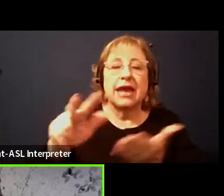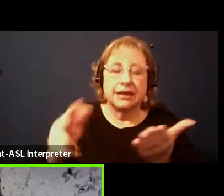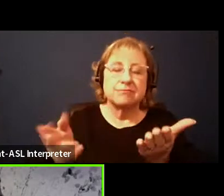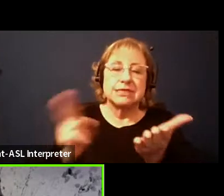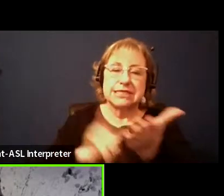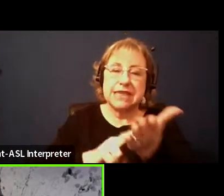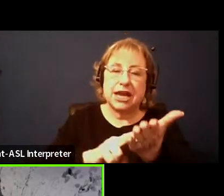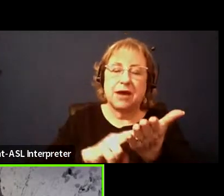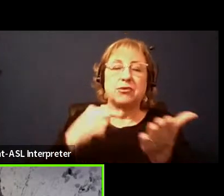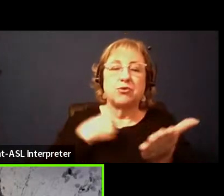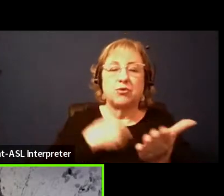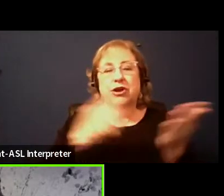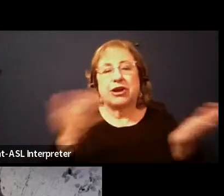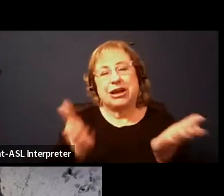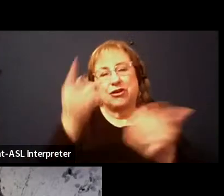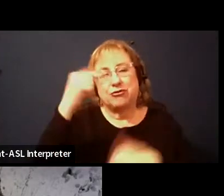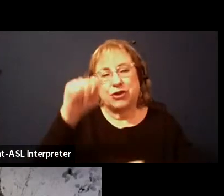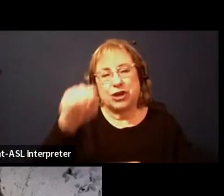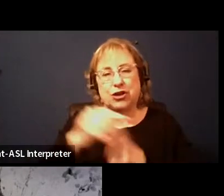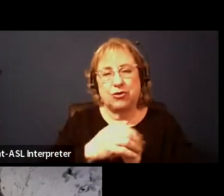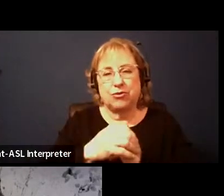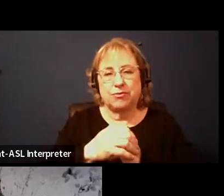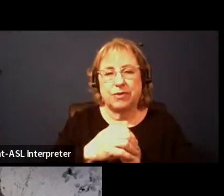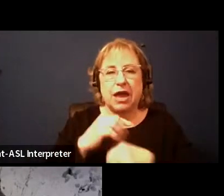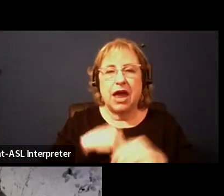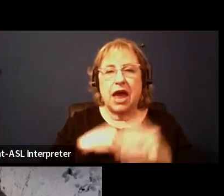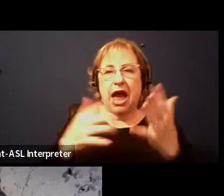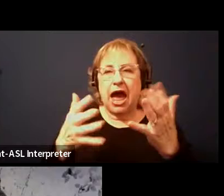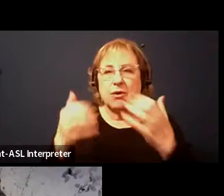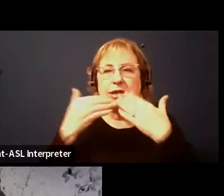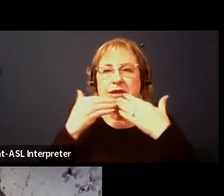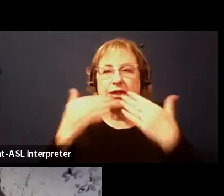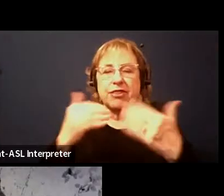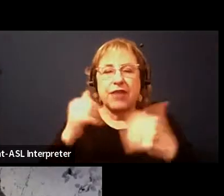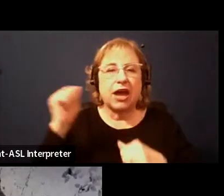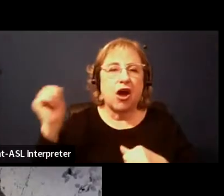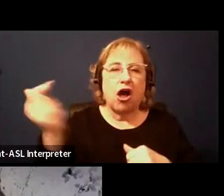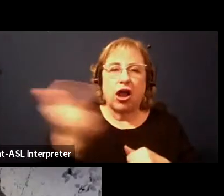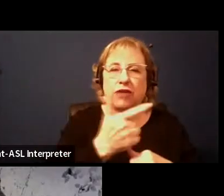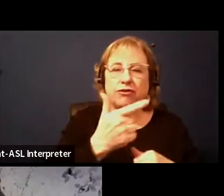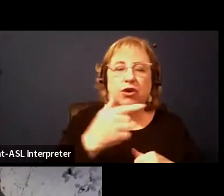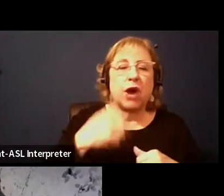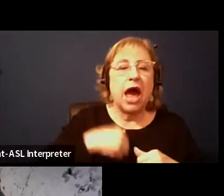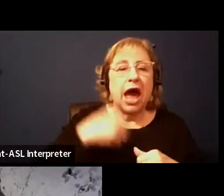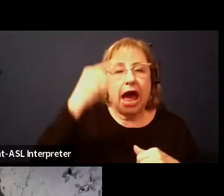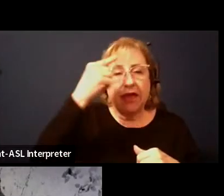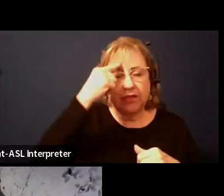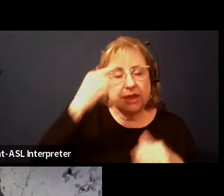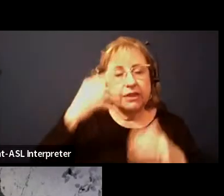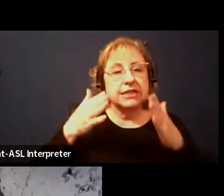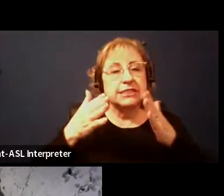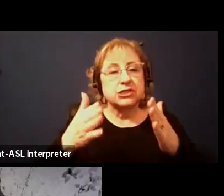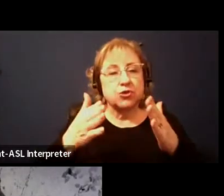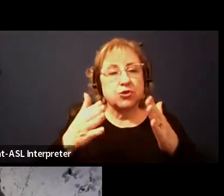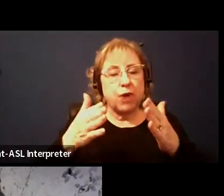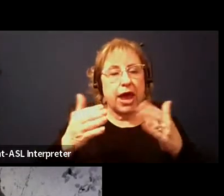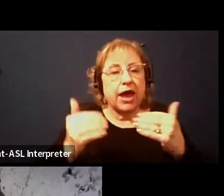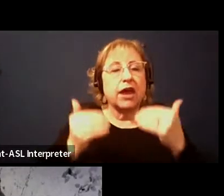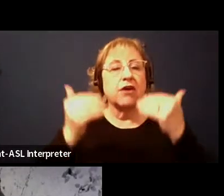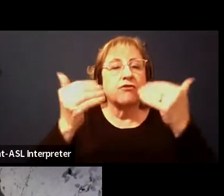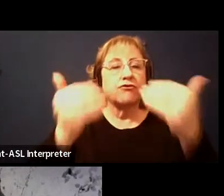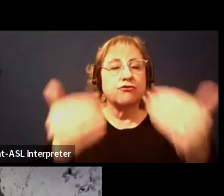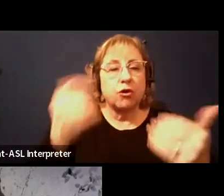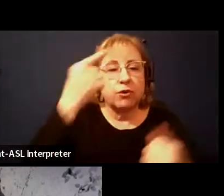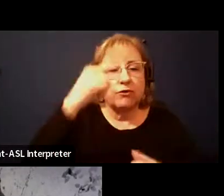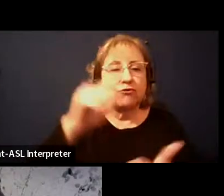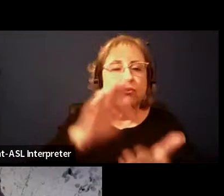much. Thank you so much. And thank you. I want to thank all three of you. I do feel like this is the way forward for schools also, to try to get schools to a